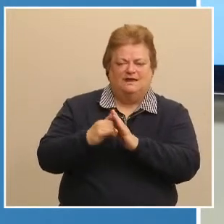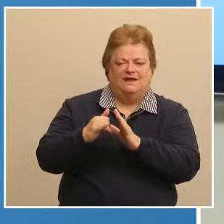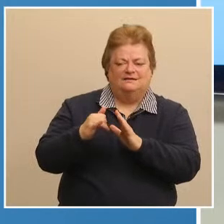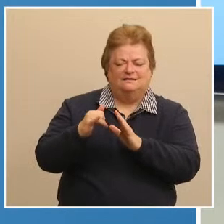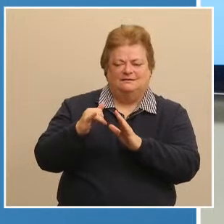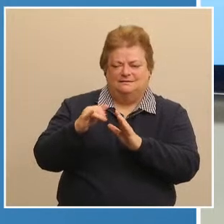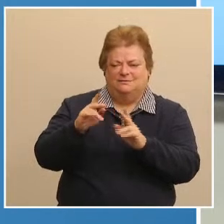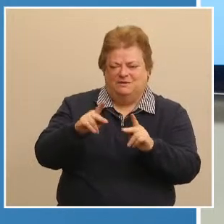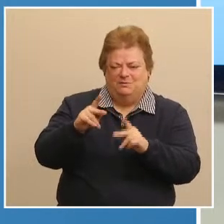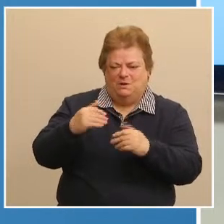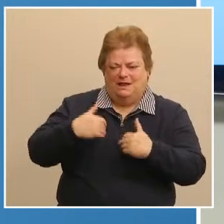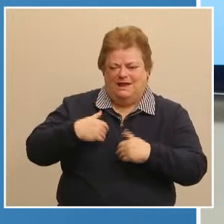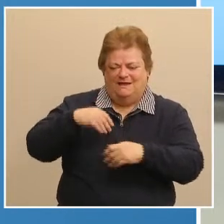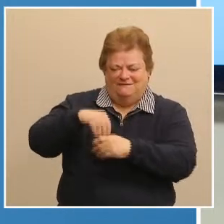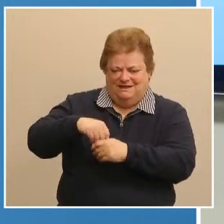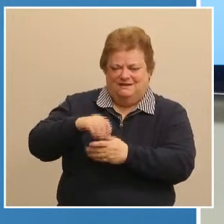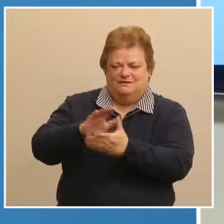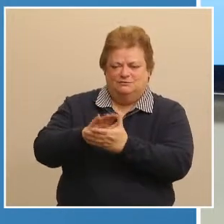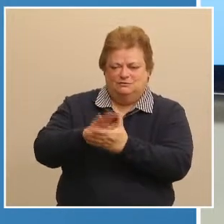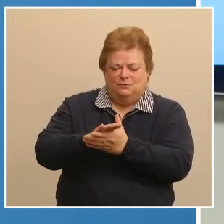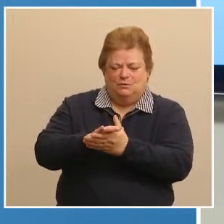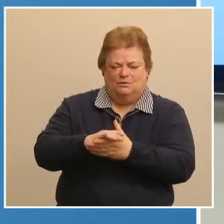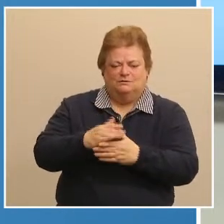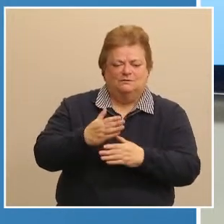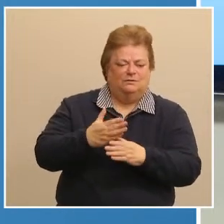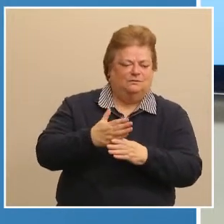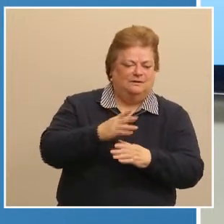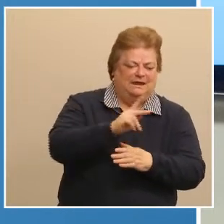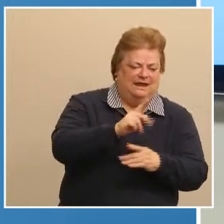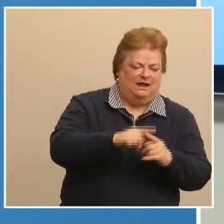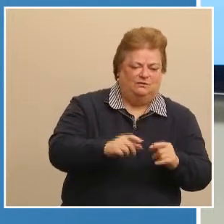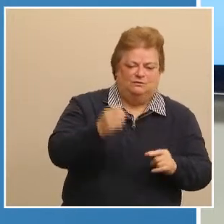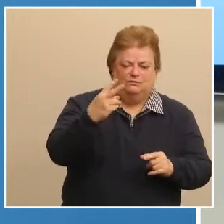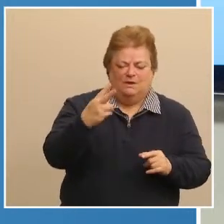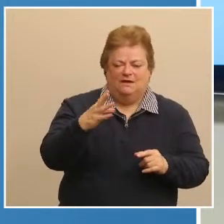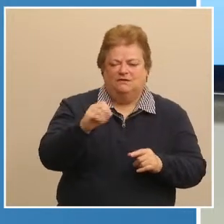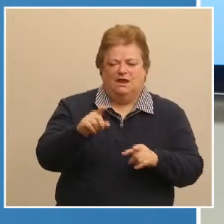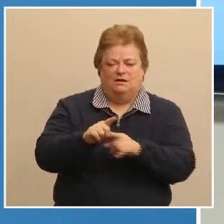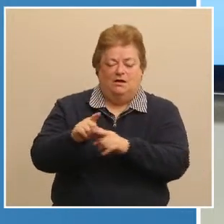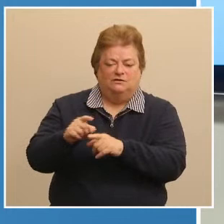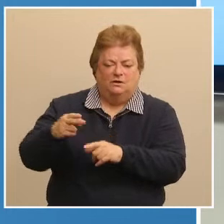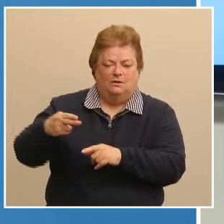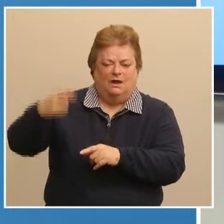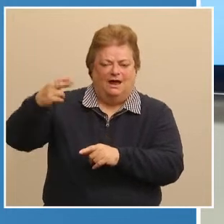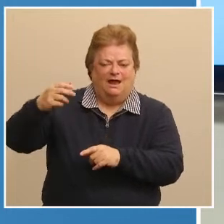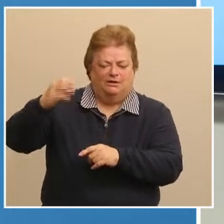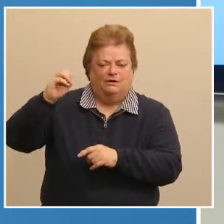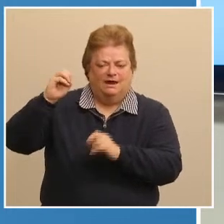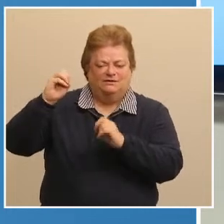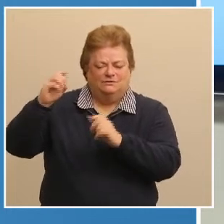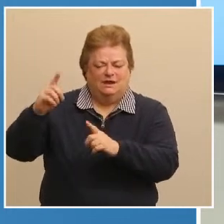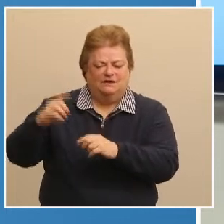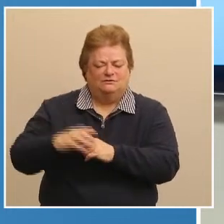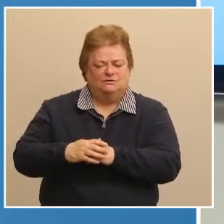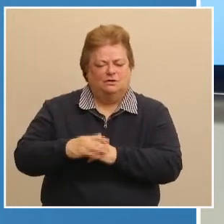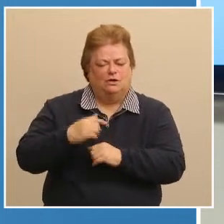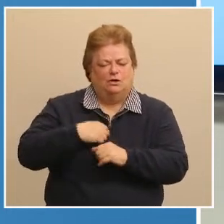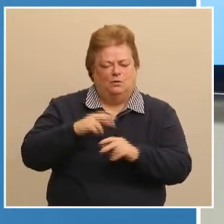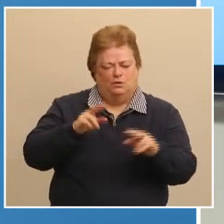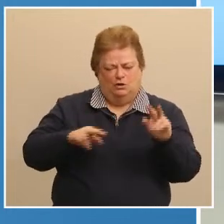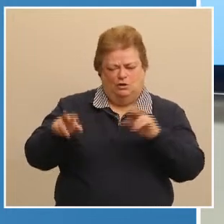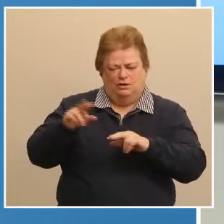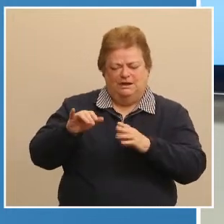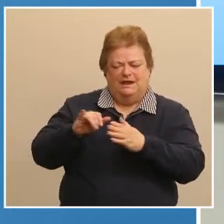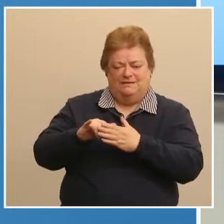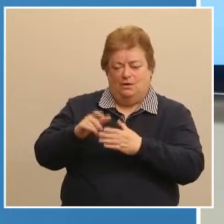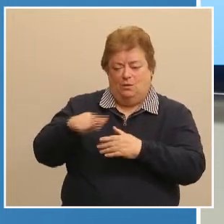in the school system, both K through 12 and in higher education. And of course, we're going to be looking at those 65